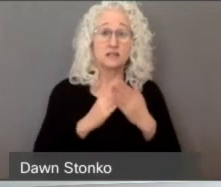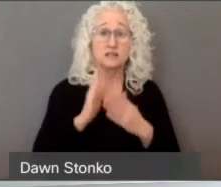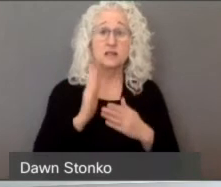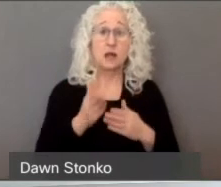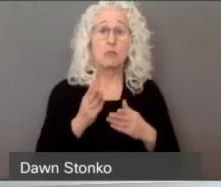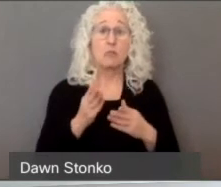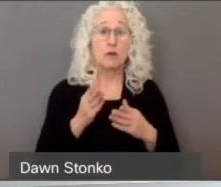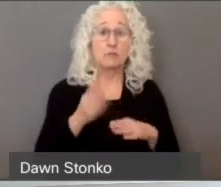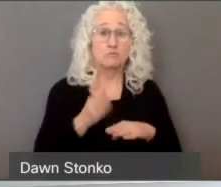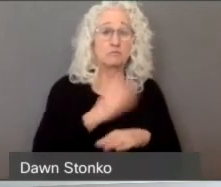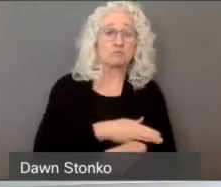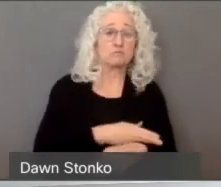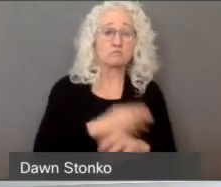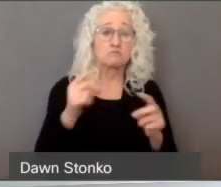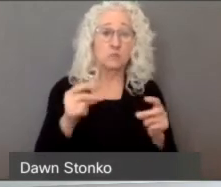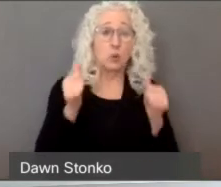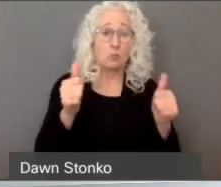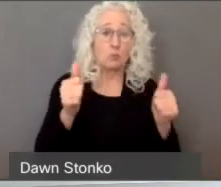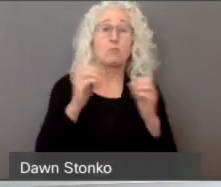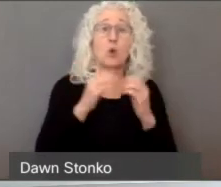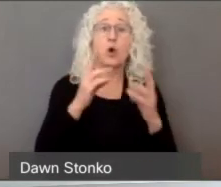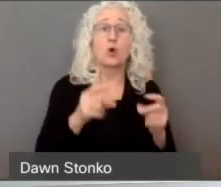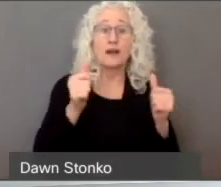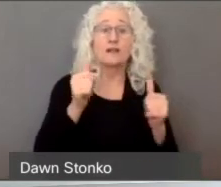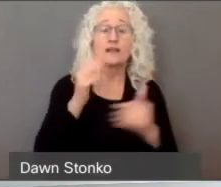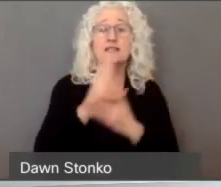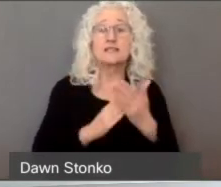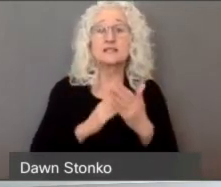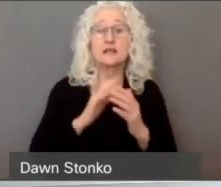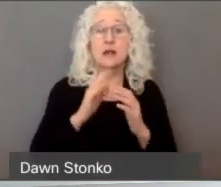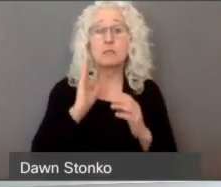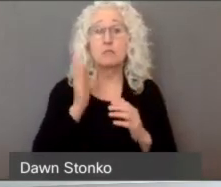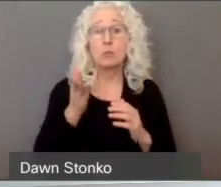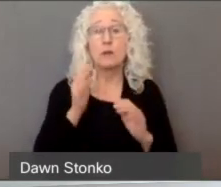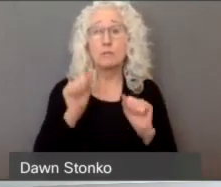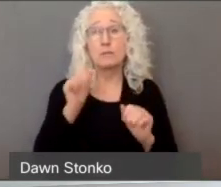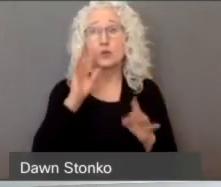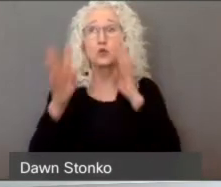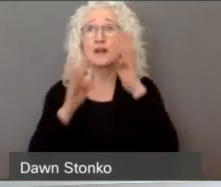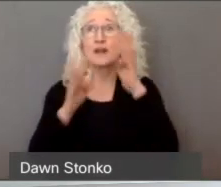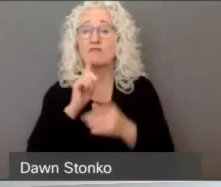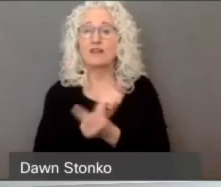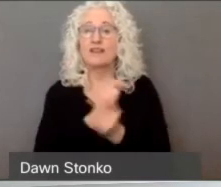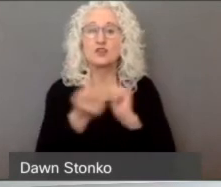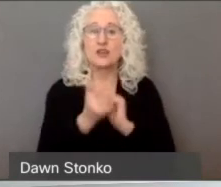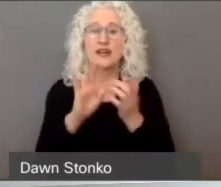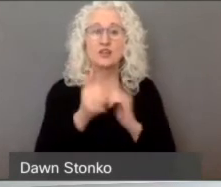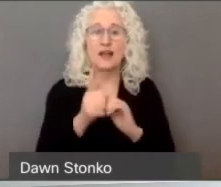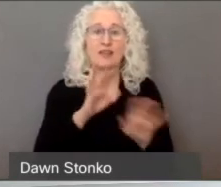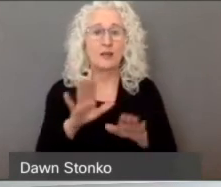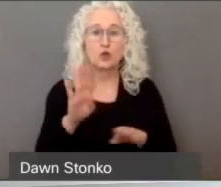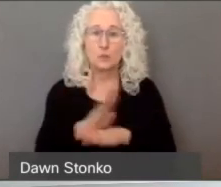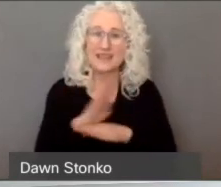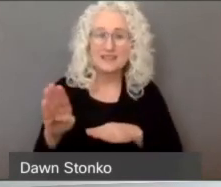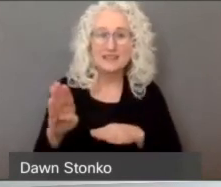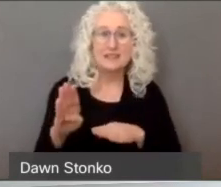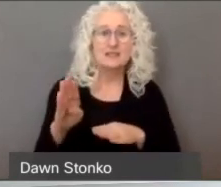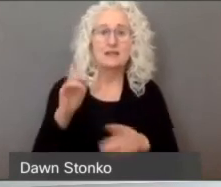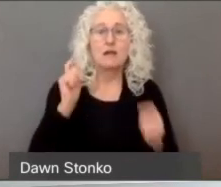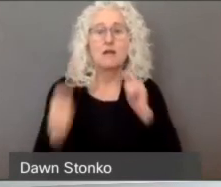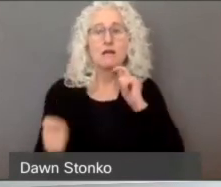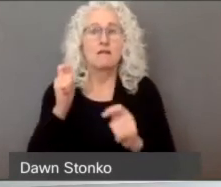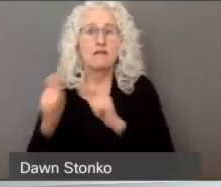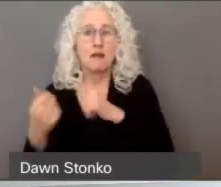more quickly. Some are going to be able to innovate and really change how they do business, and, you know, make more